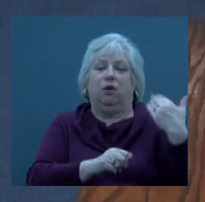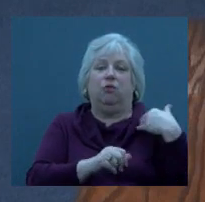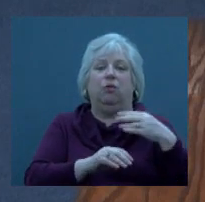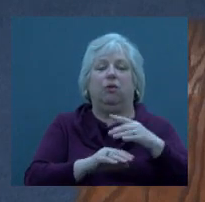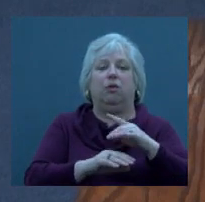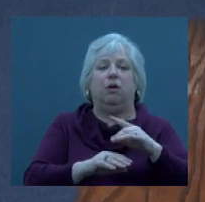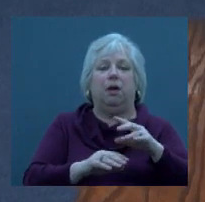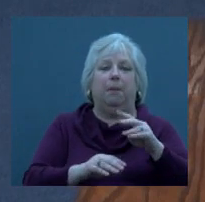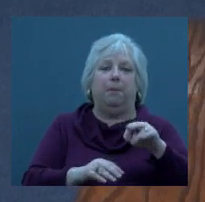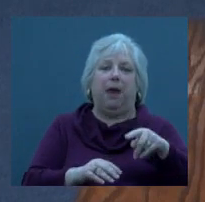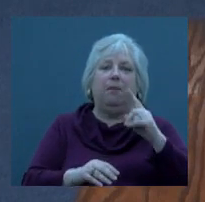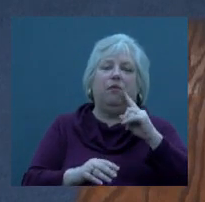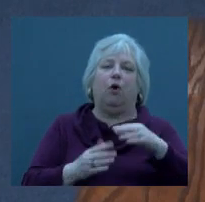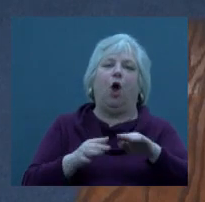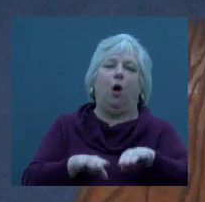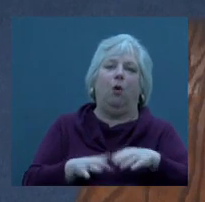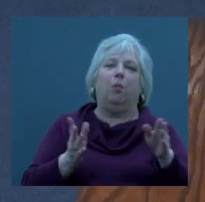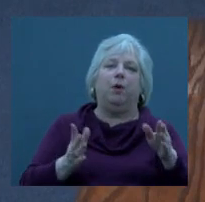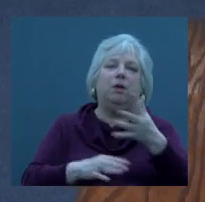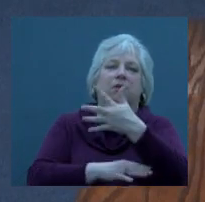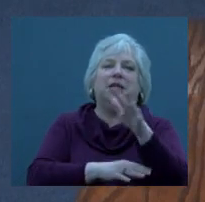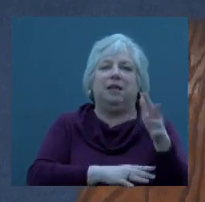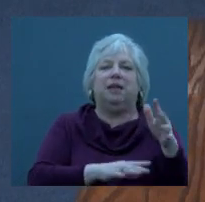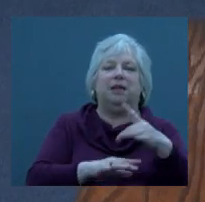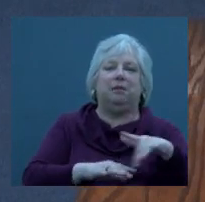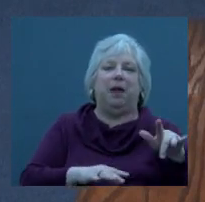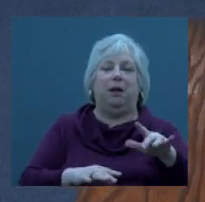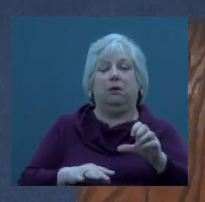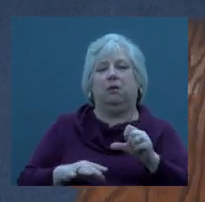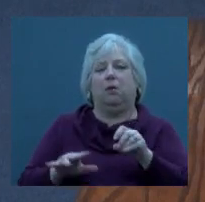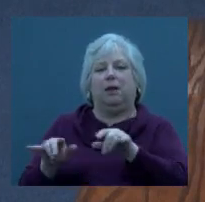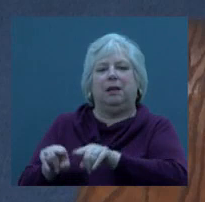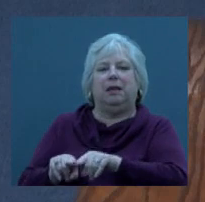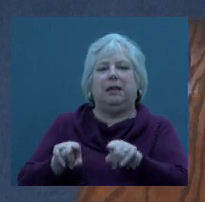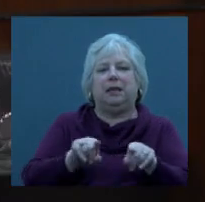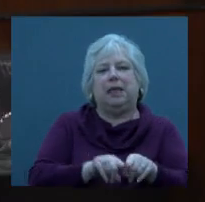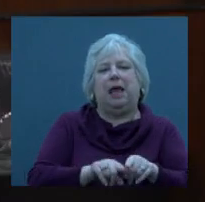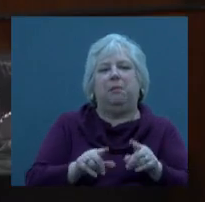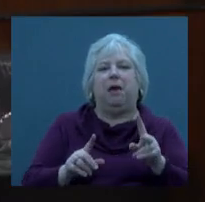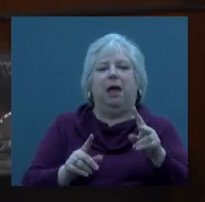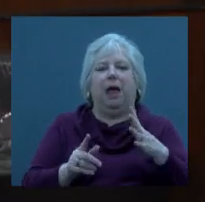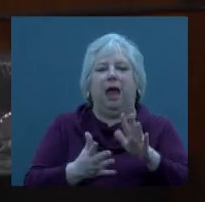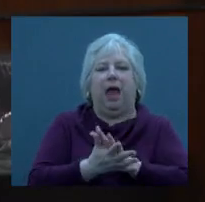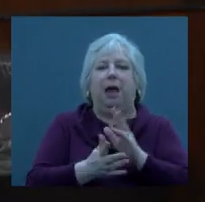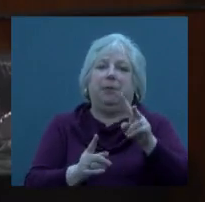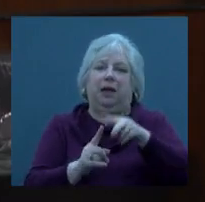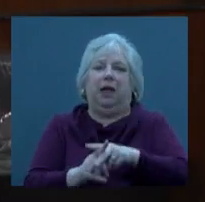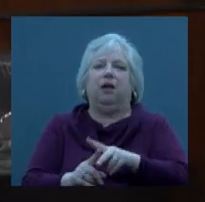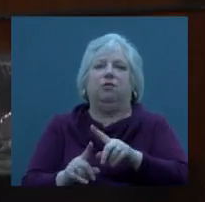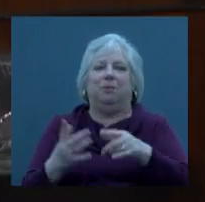space and things like that. So it's the same application. We're definitely at a different point in time.